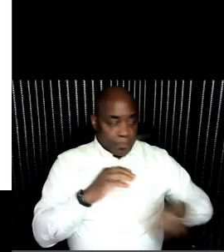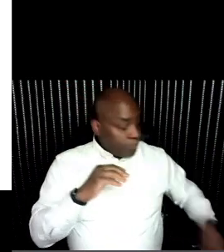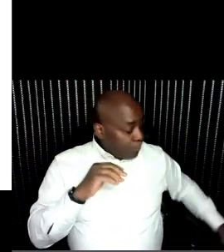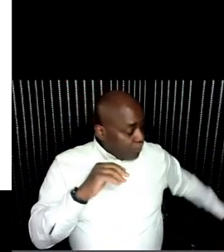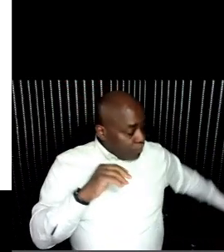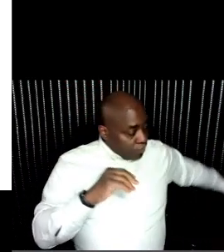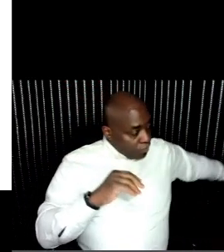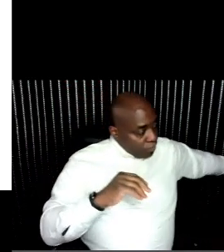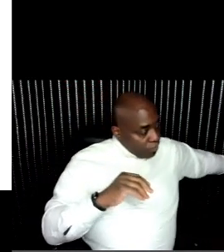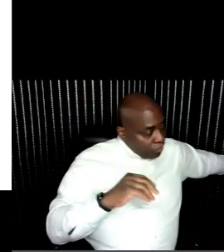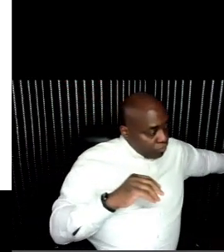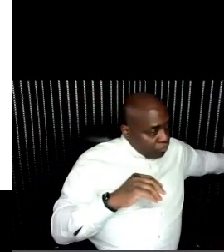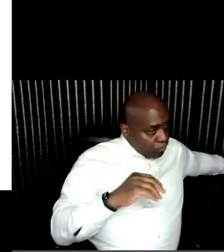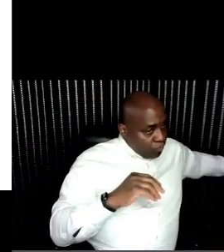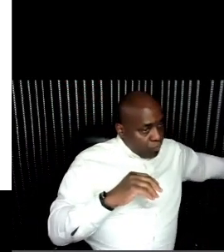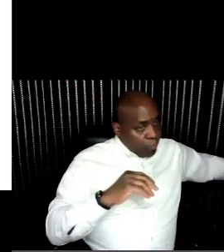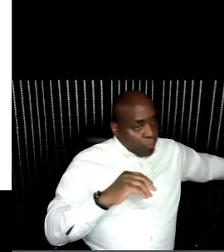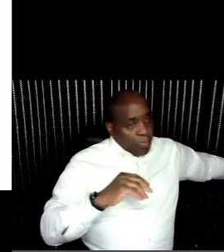the work I've done with